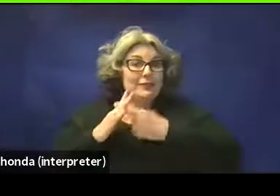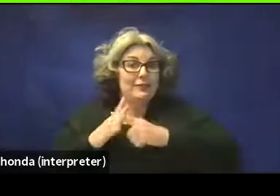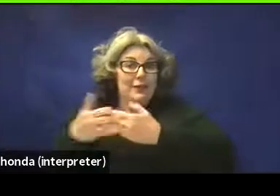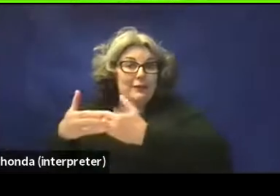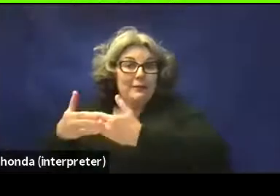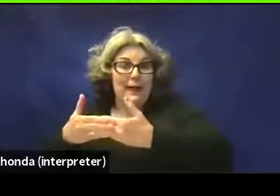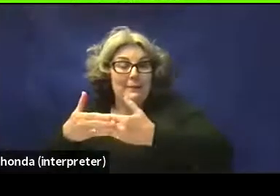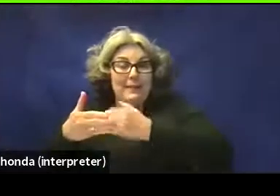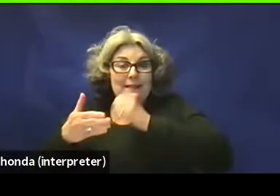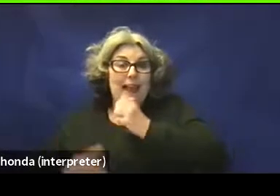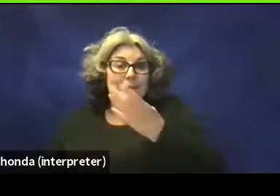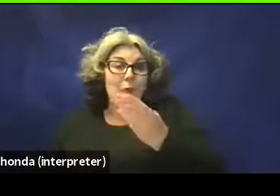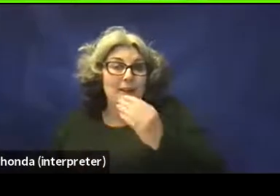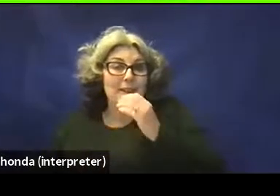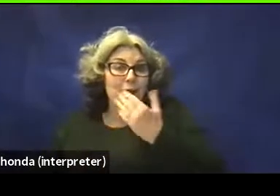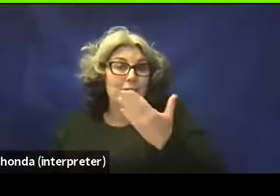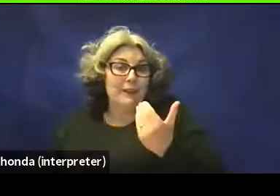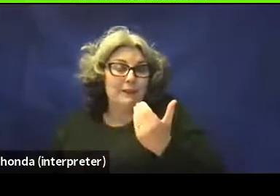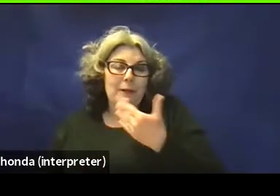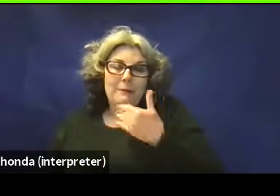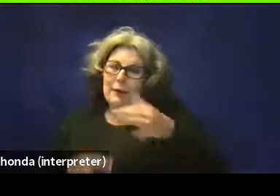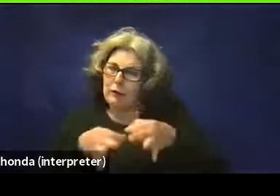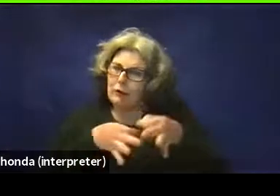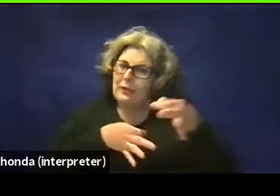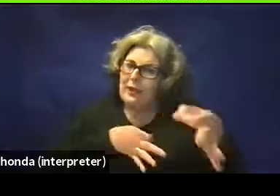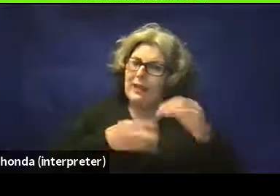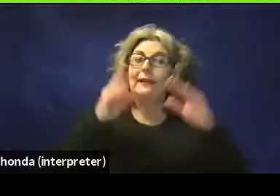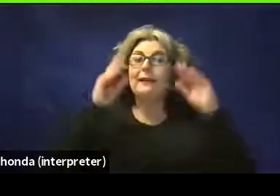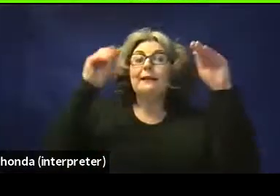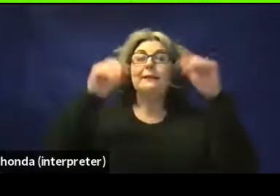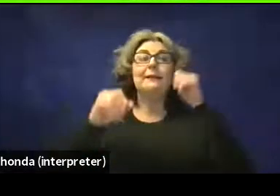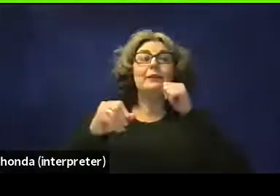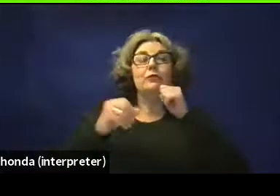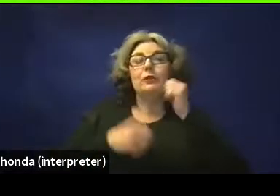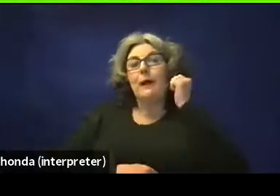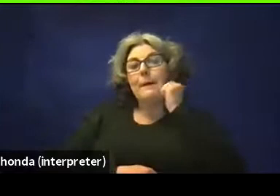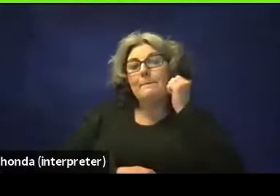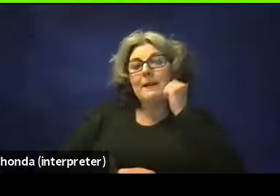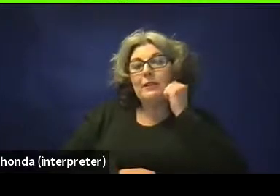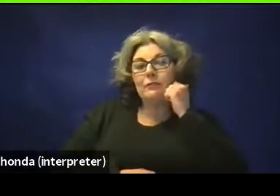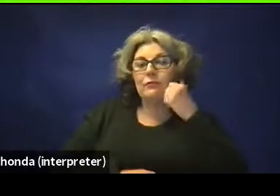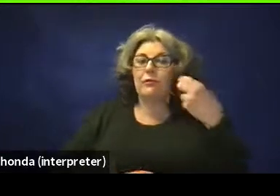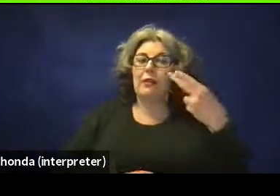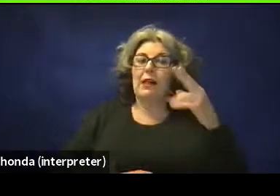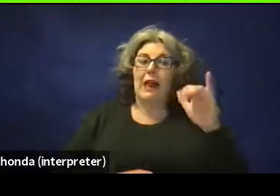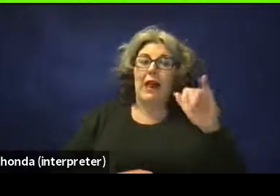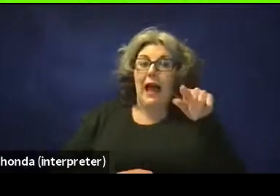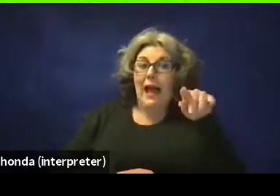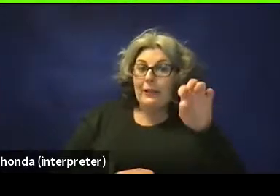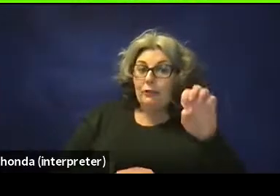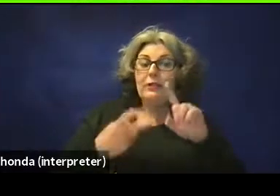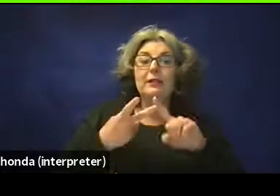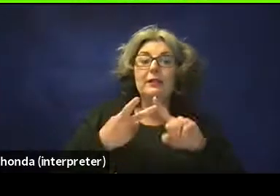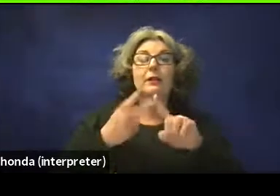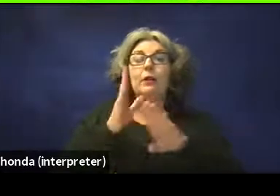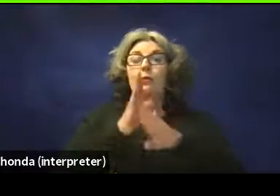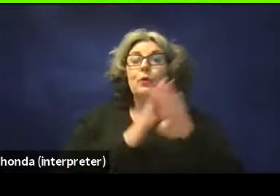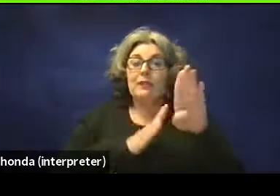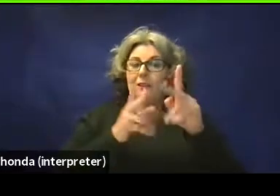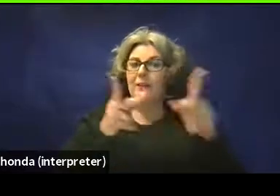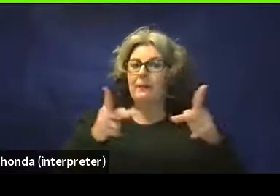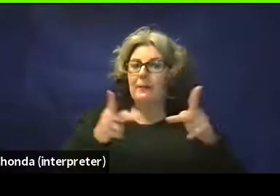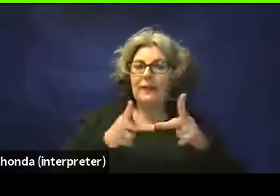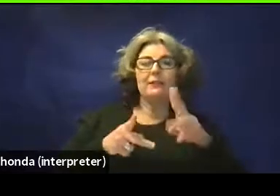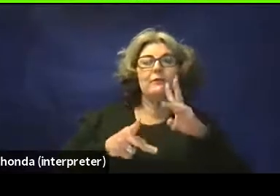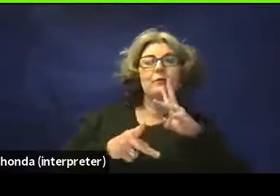at 14 or 15. We're teaching girls about menstrual hygiene. We are building latrines and making